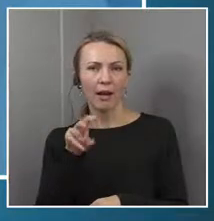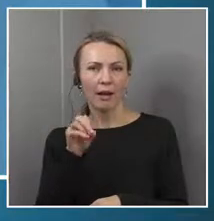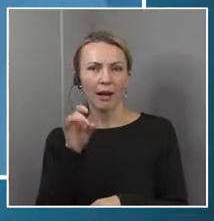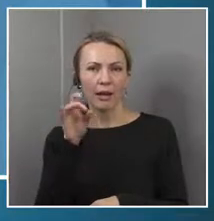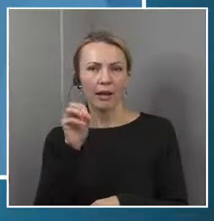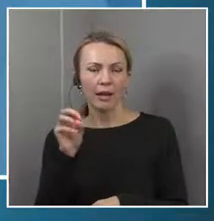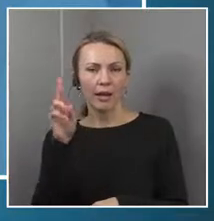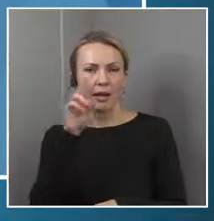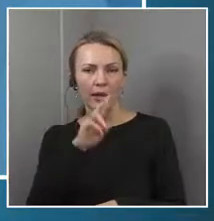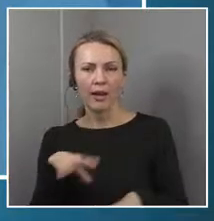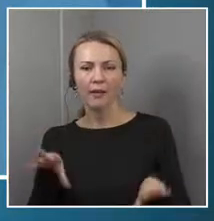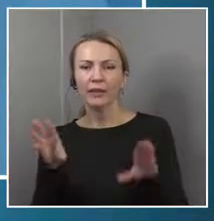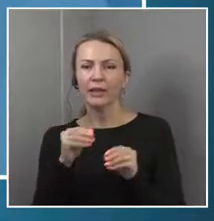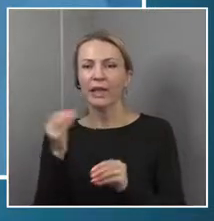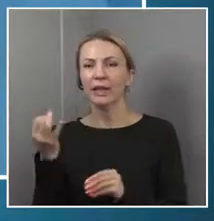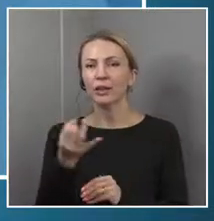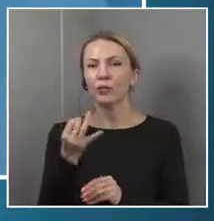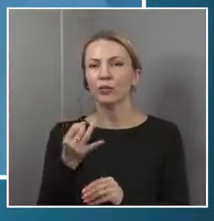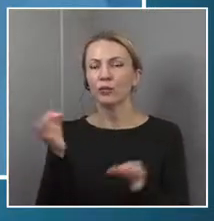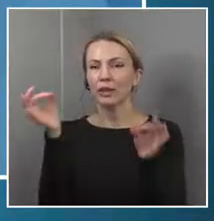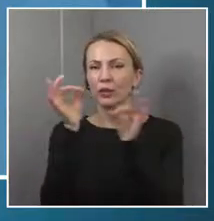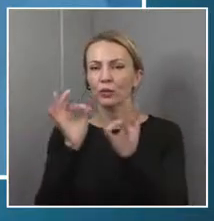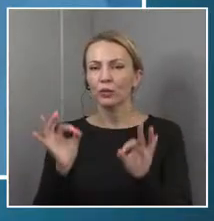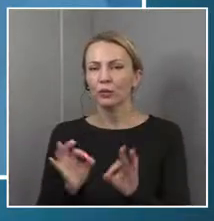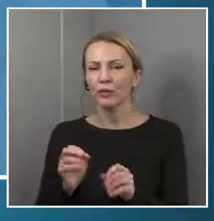to open a private gallery.